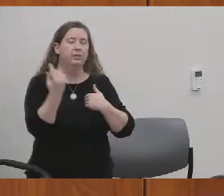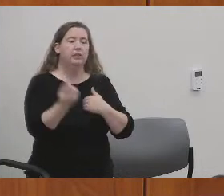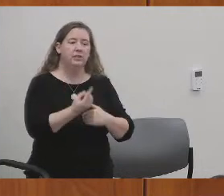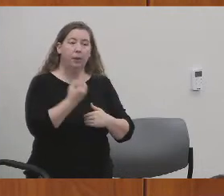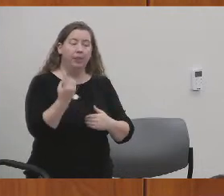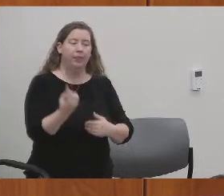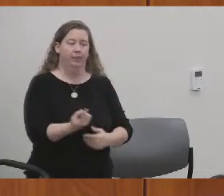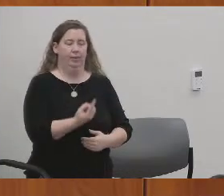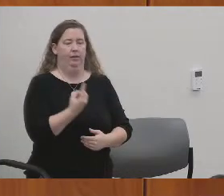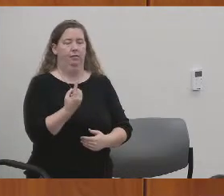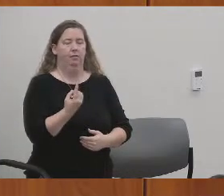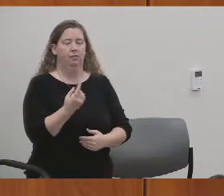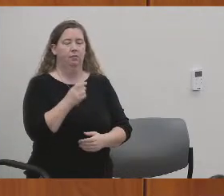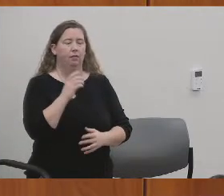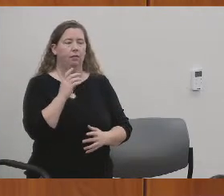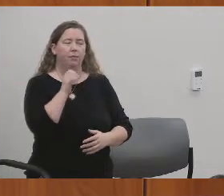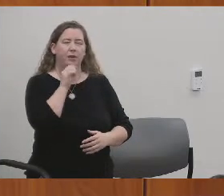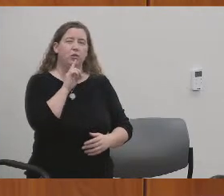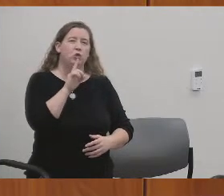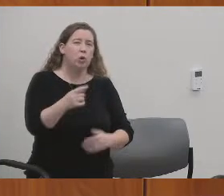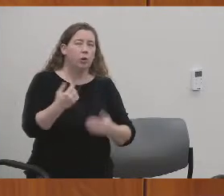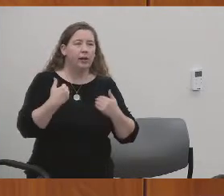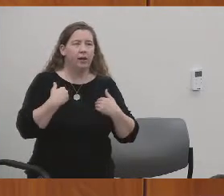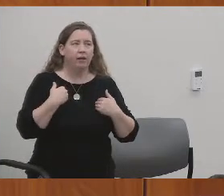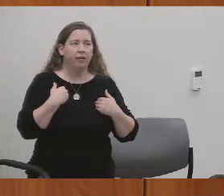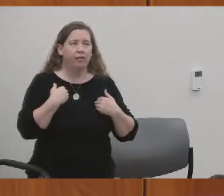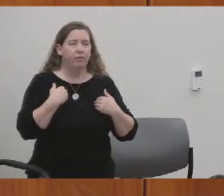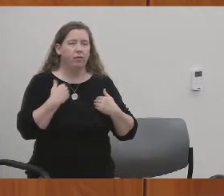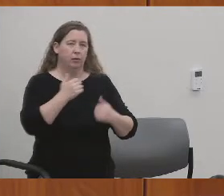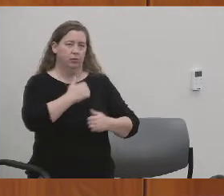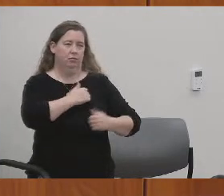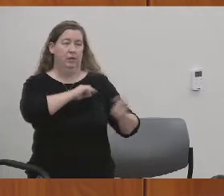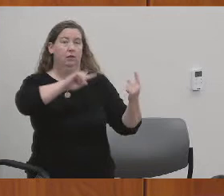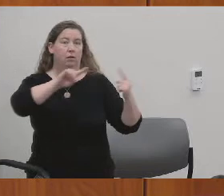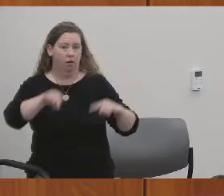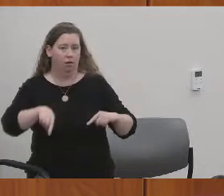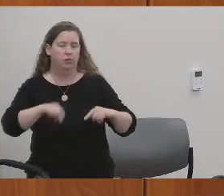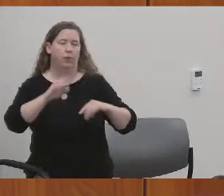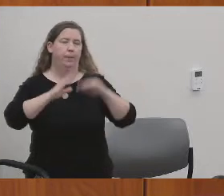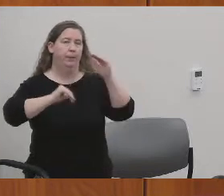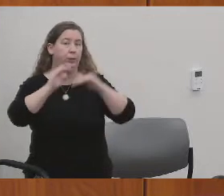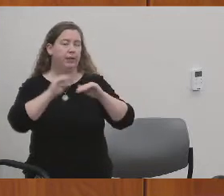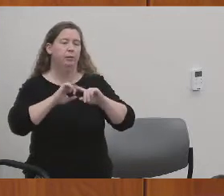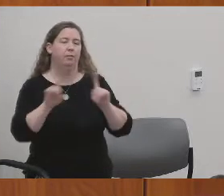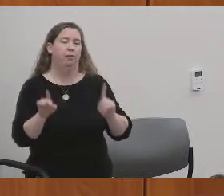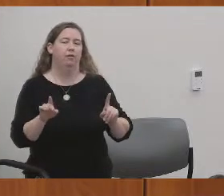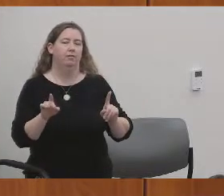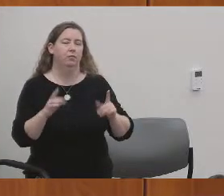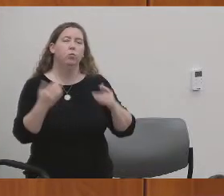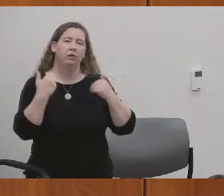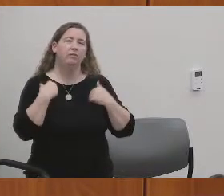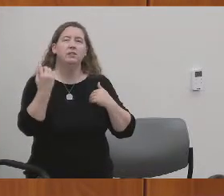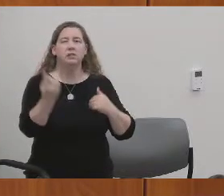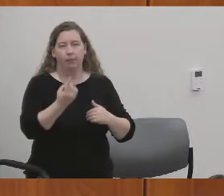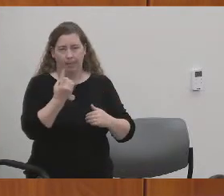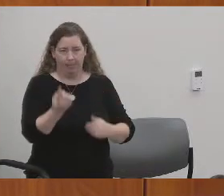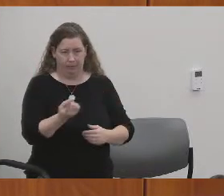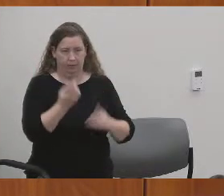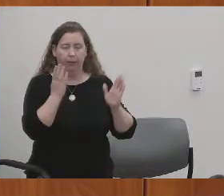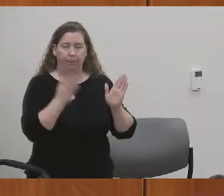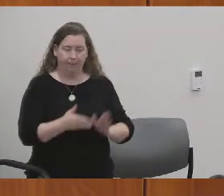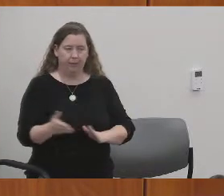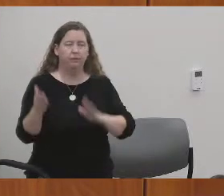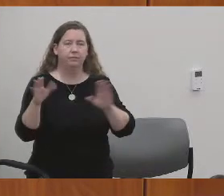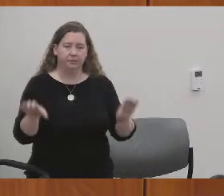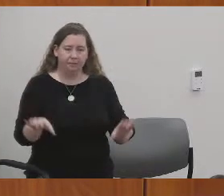that we'll have veterans come physically, but we'll have something. We're planning to do some things in